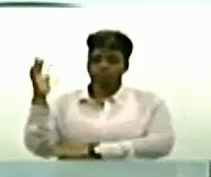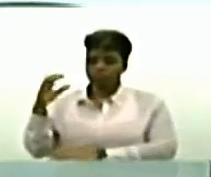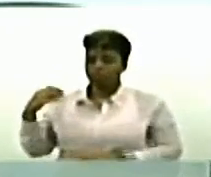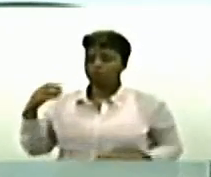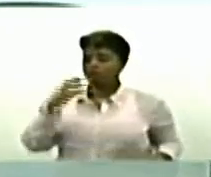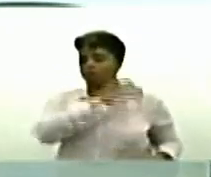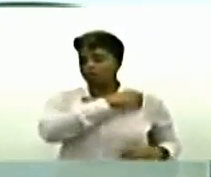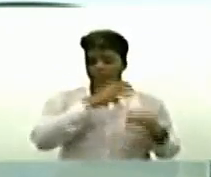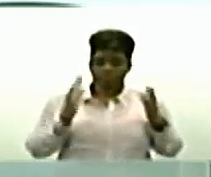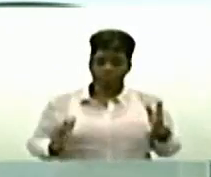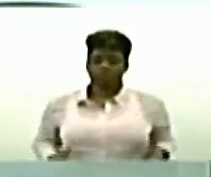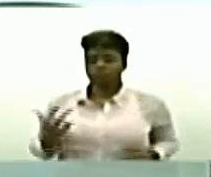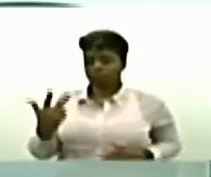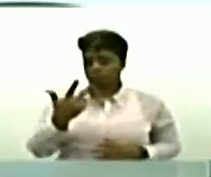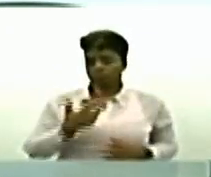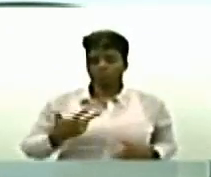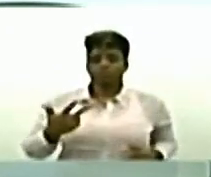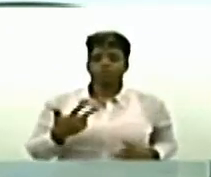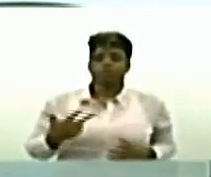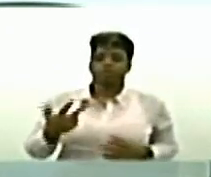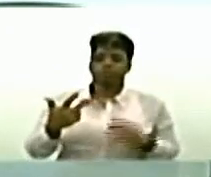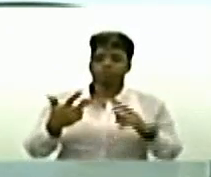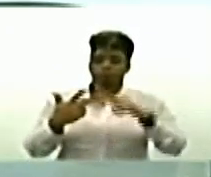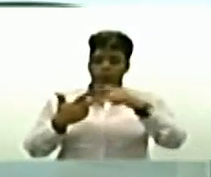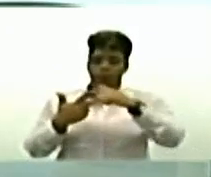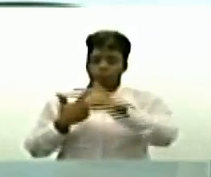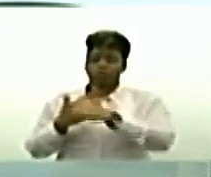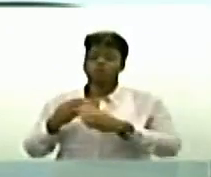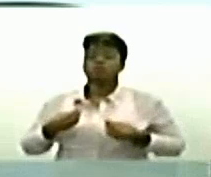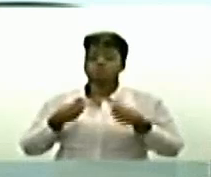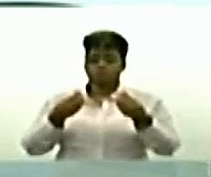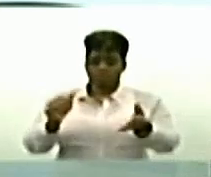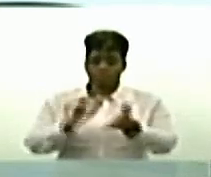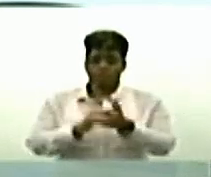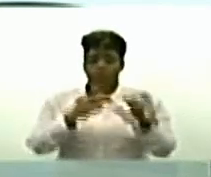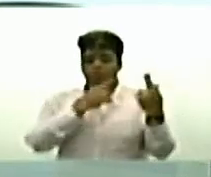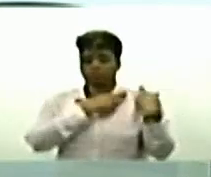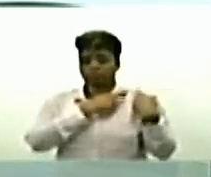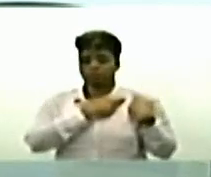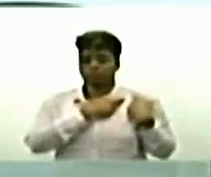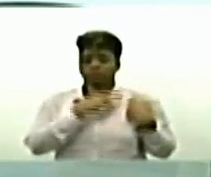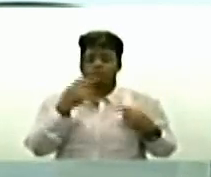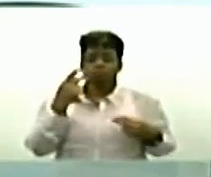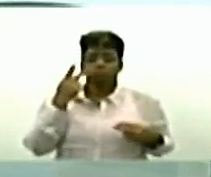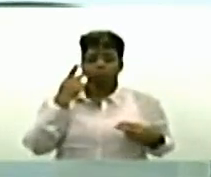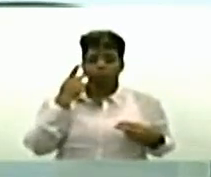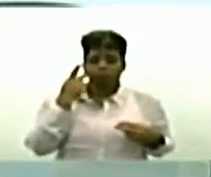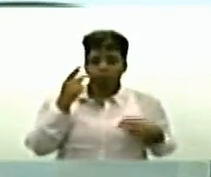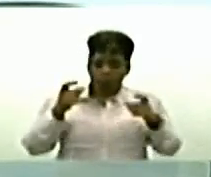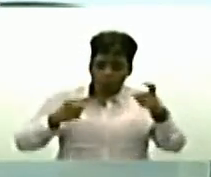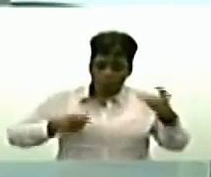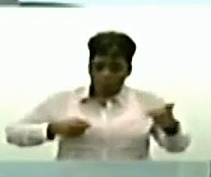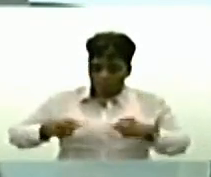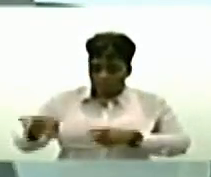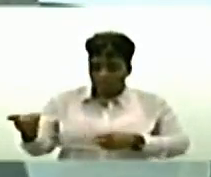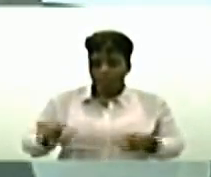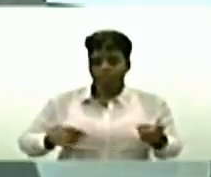of workers were given that responsibility to police the Abatement of Litter Act.